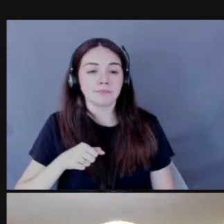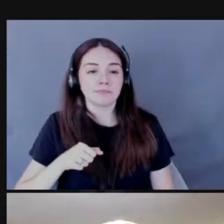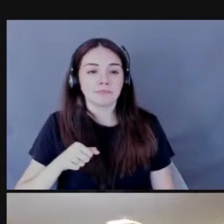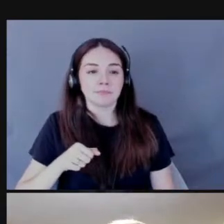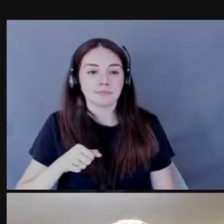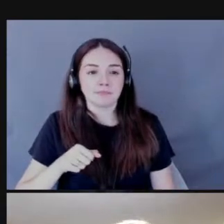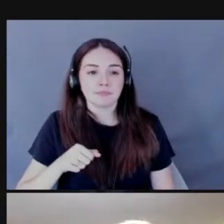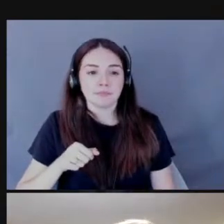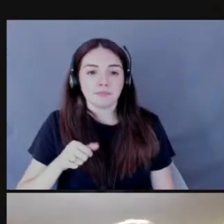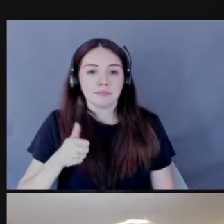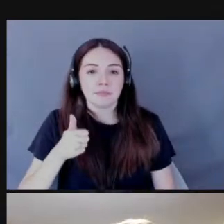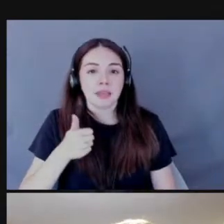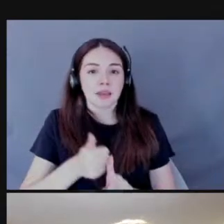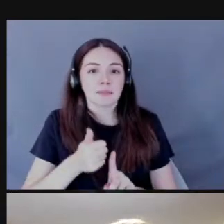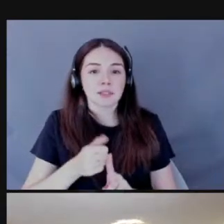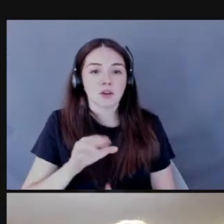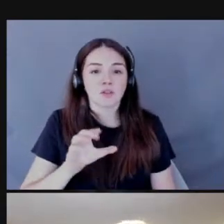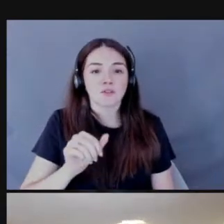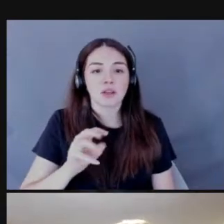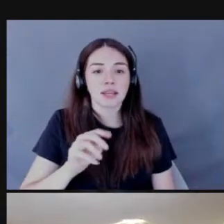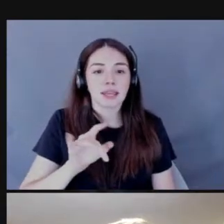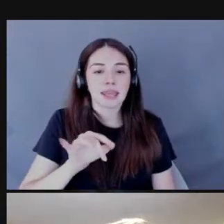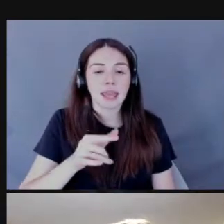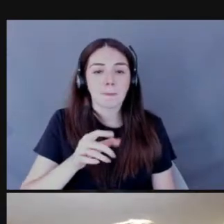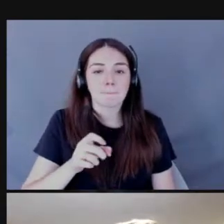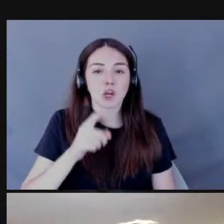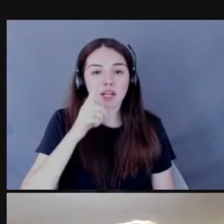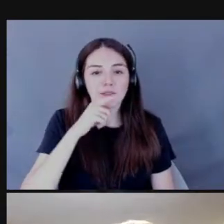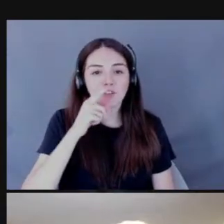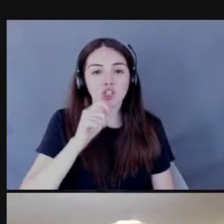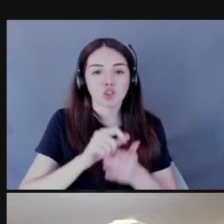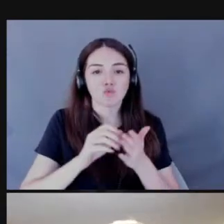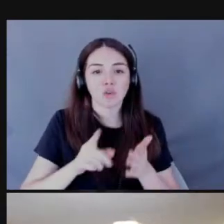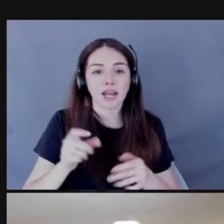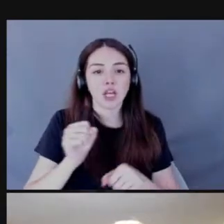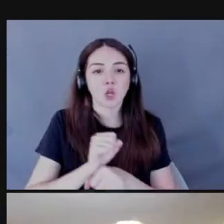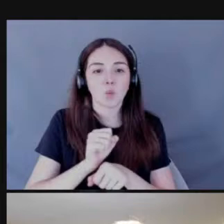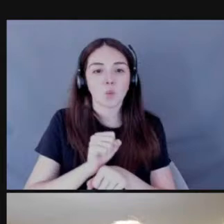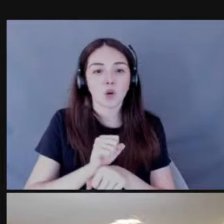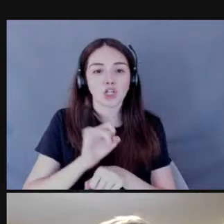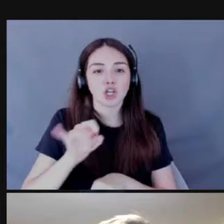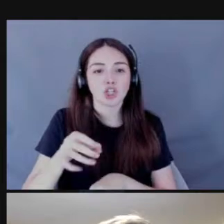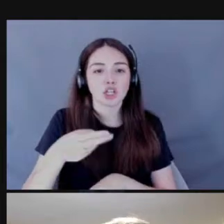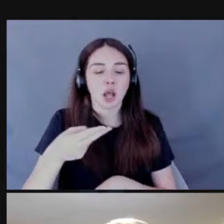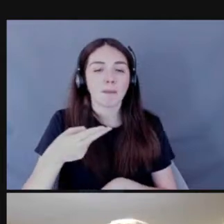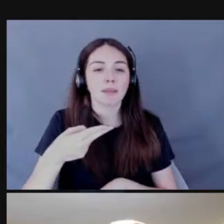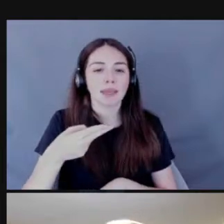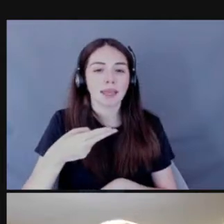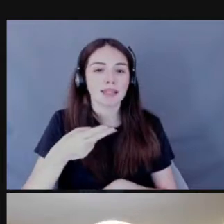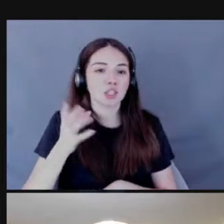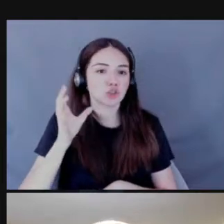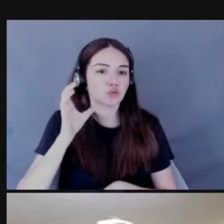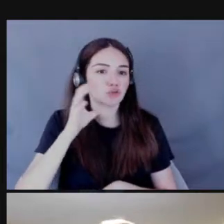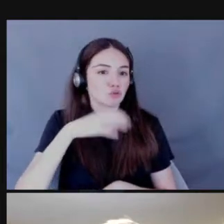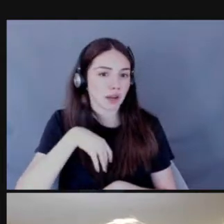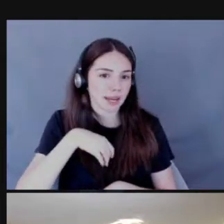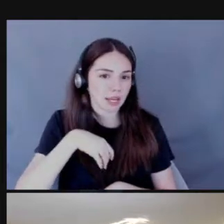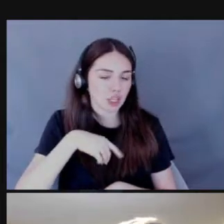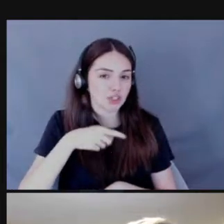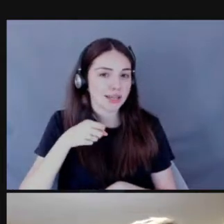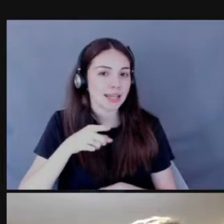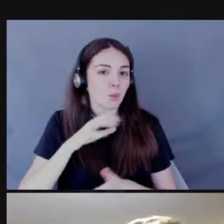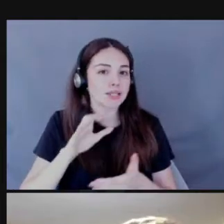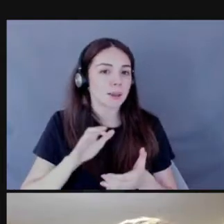was a Cambridge fiction writer, a pretty famous guy, and he worked at Johns Hopkins. And bizarrely, was married